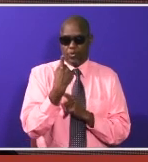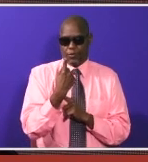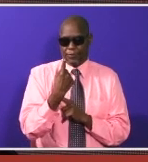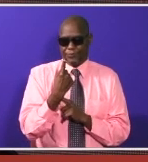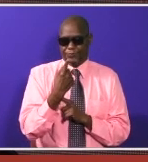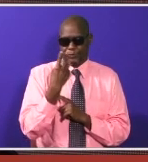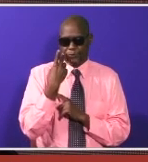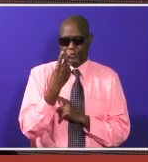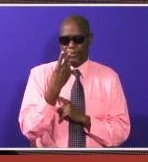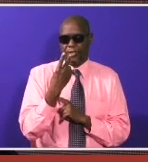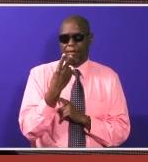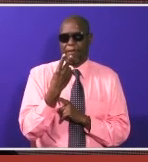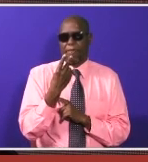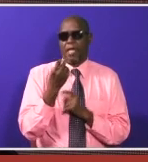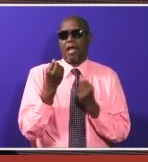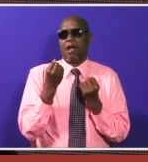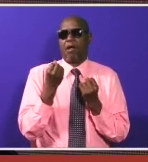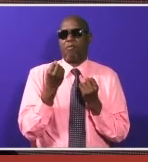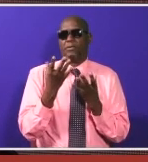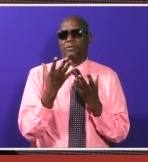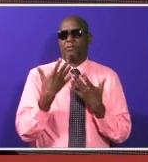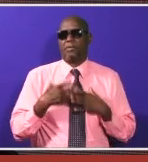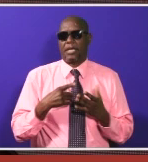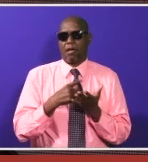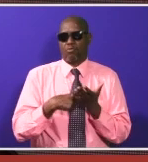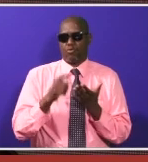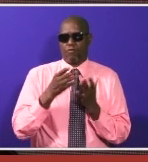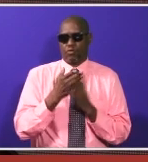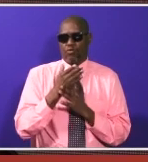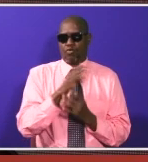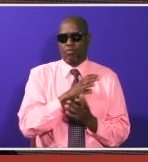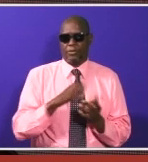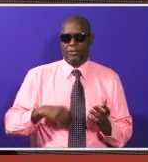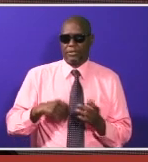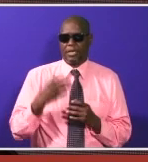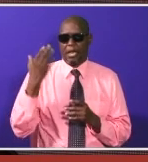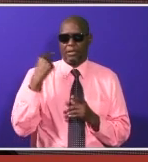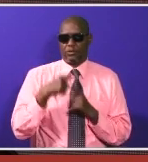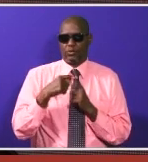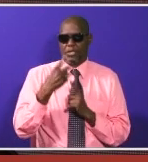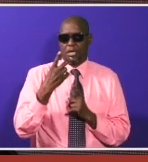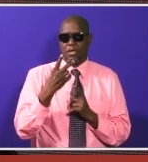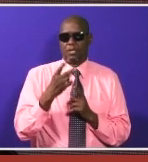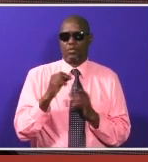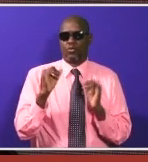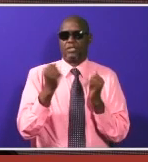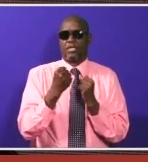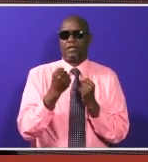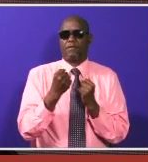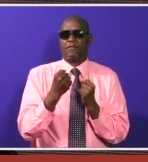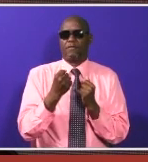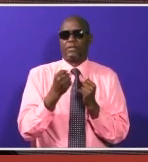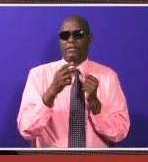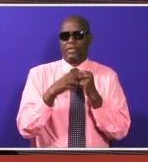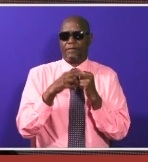how much money was approved by the commission for the last 2 years, we've actually saved the economy about 70 billion